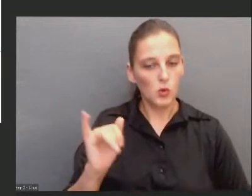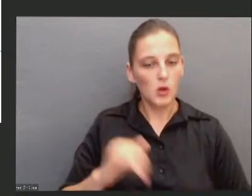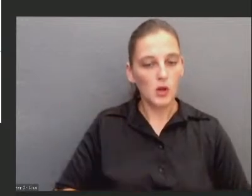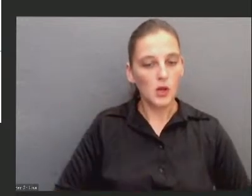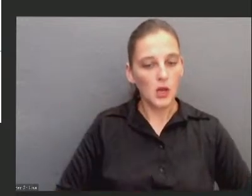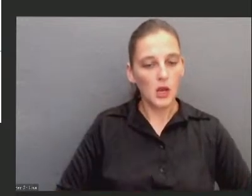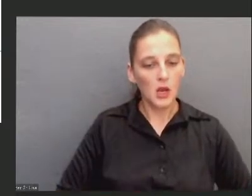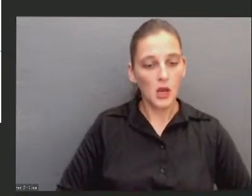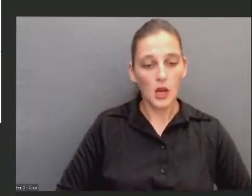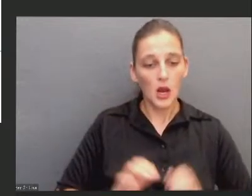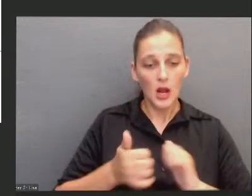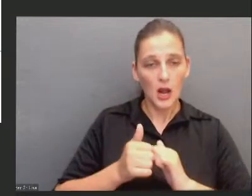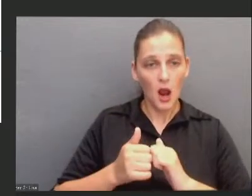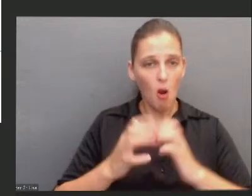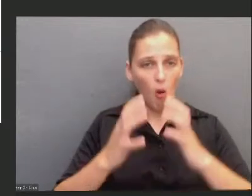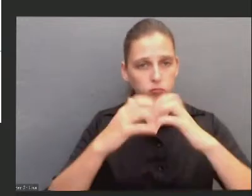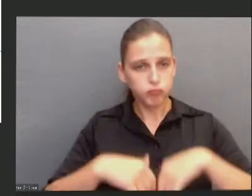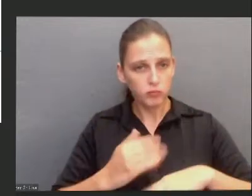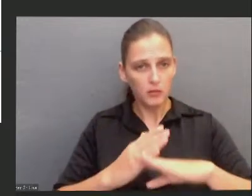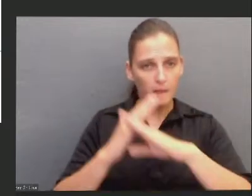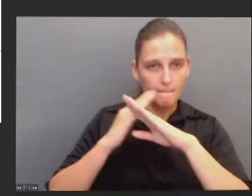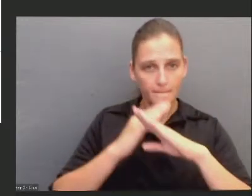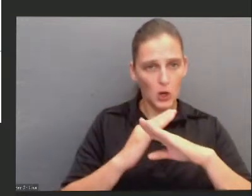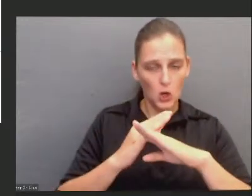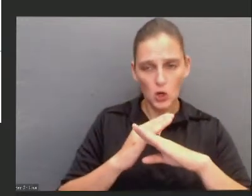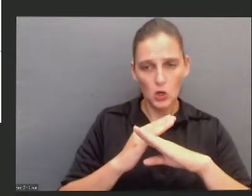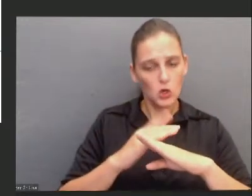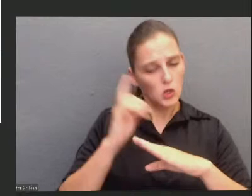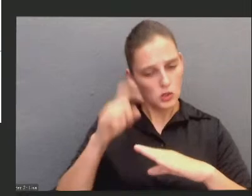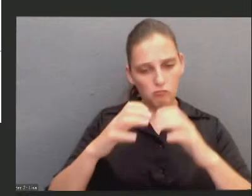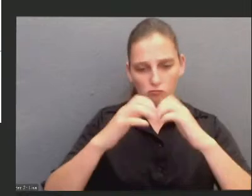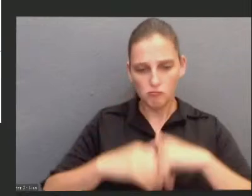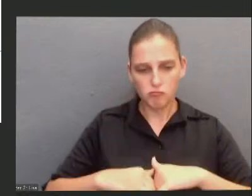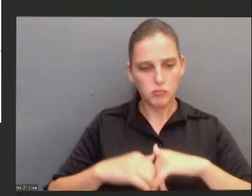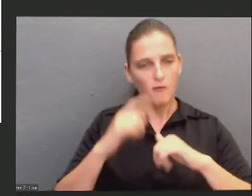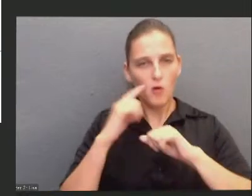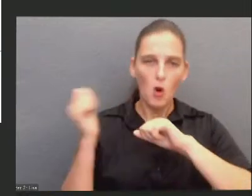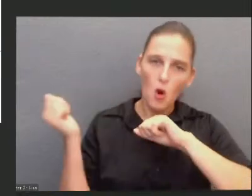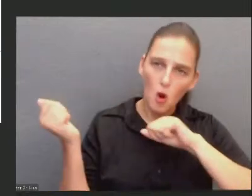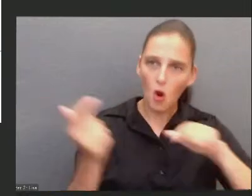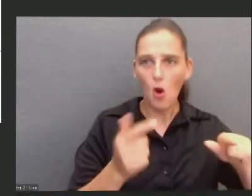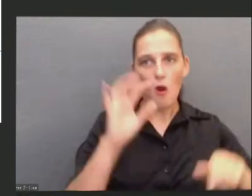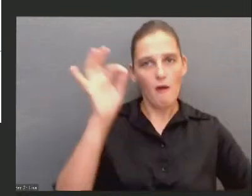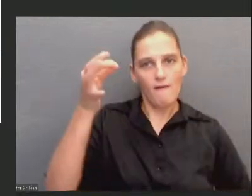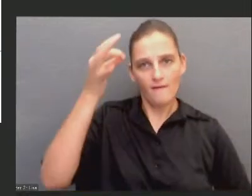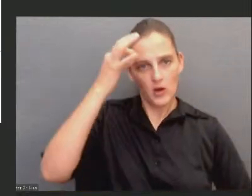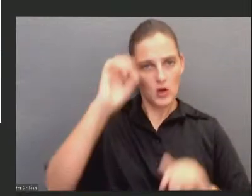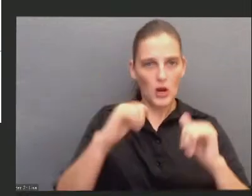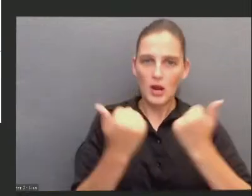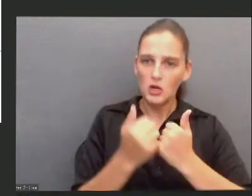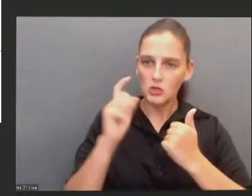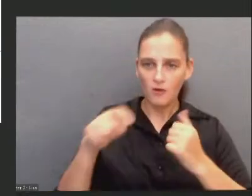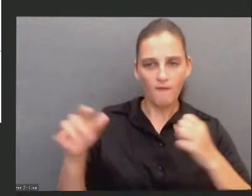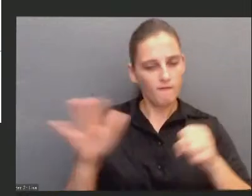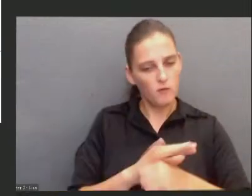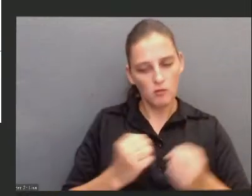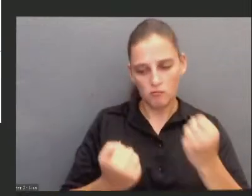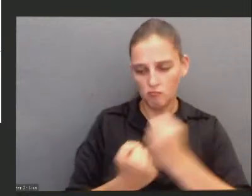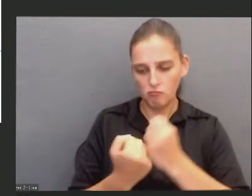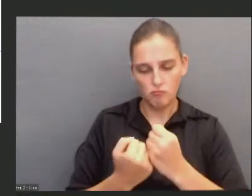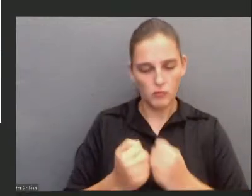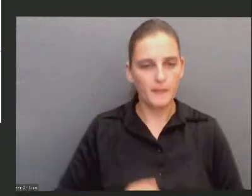really should be removed, and all federal agencies should be fully supported to be able to implement this. Next